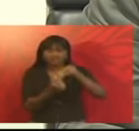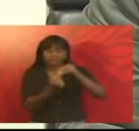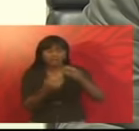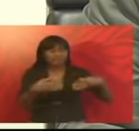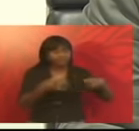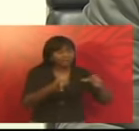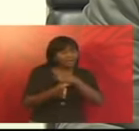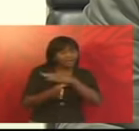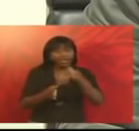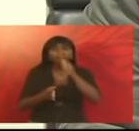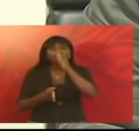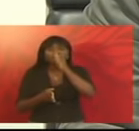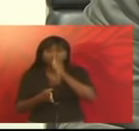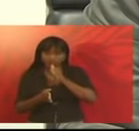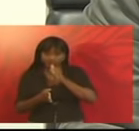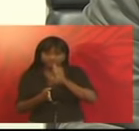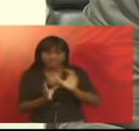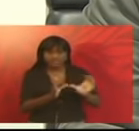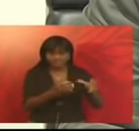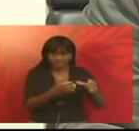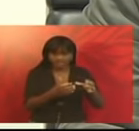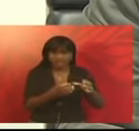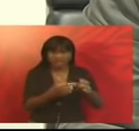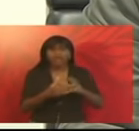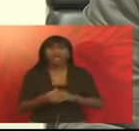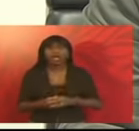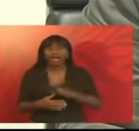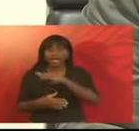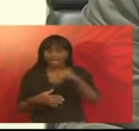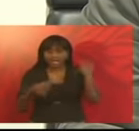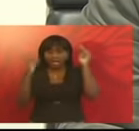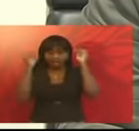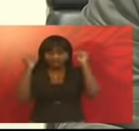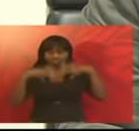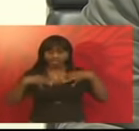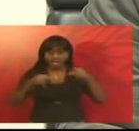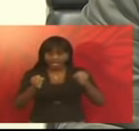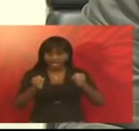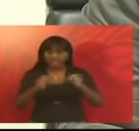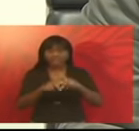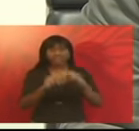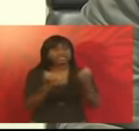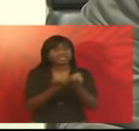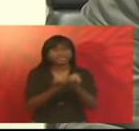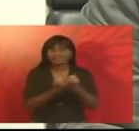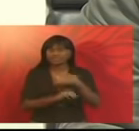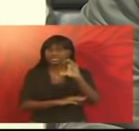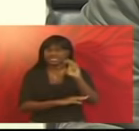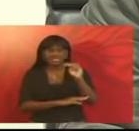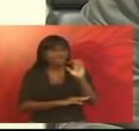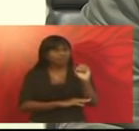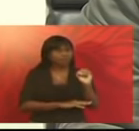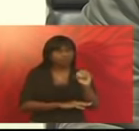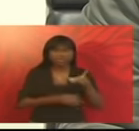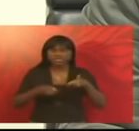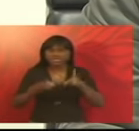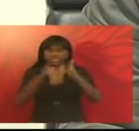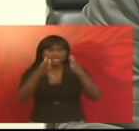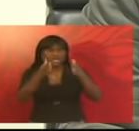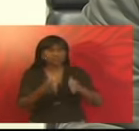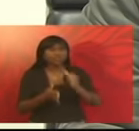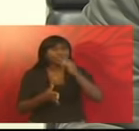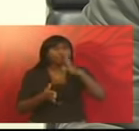sector. And this was led by the Ministry of Health team, the Chief Medical Officer, the Director of the Directorate of Women's